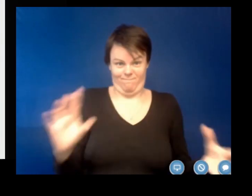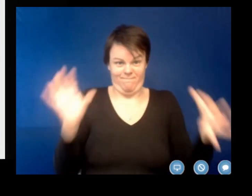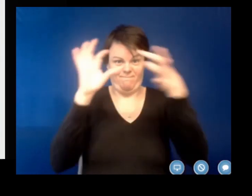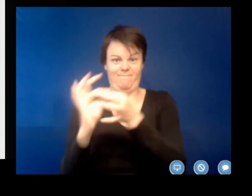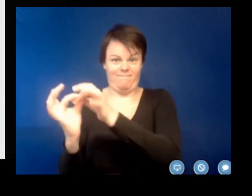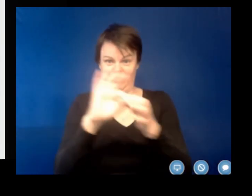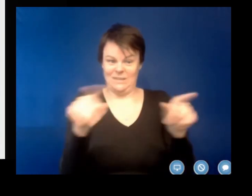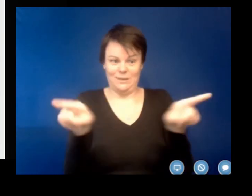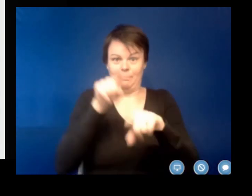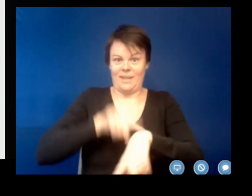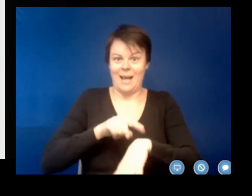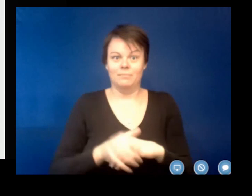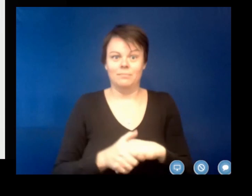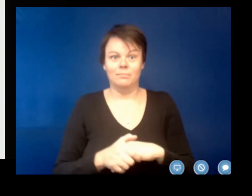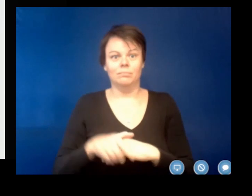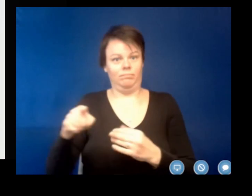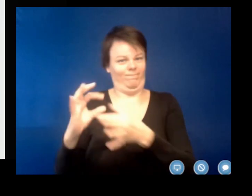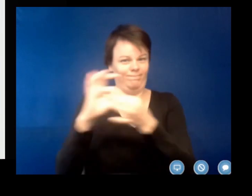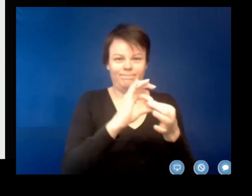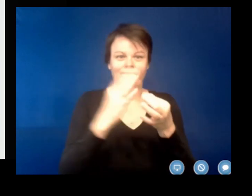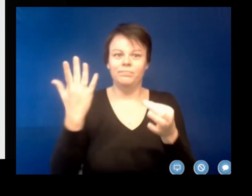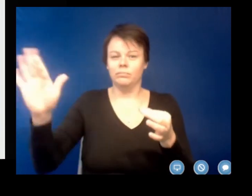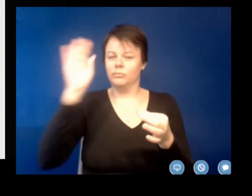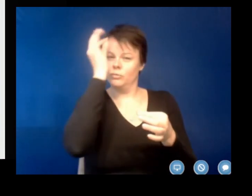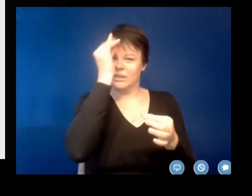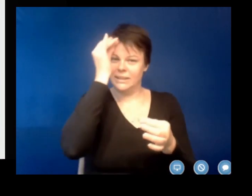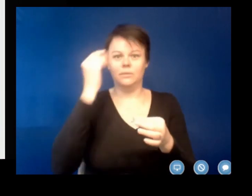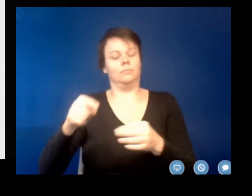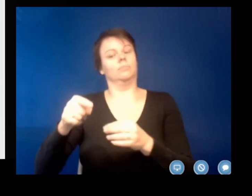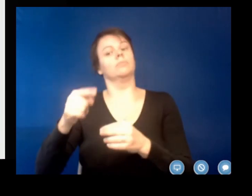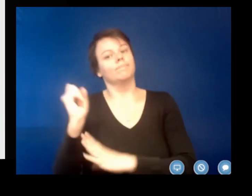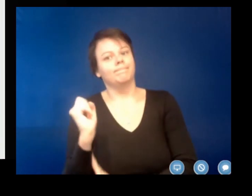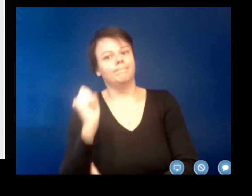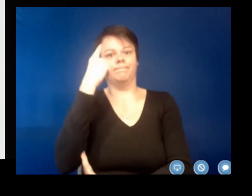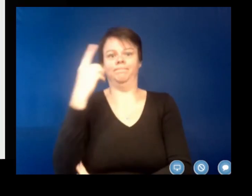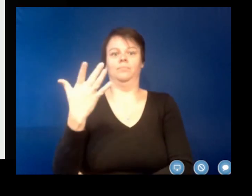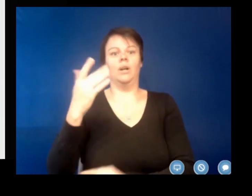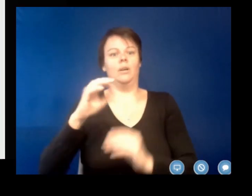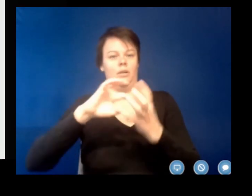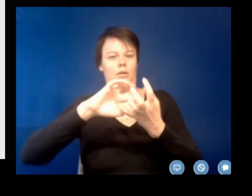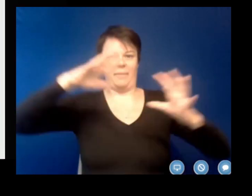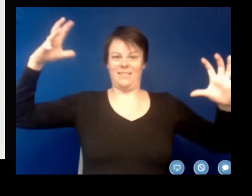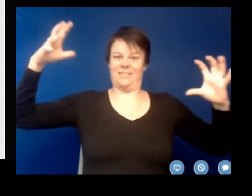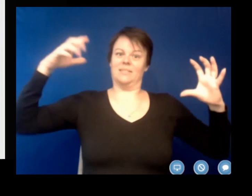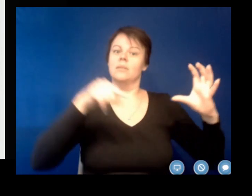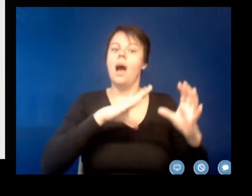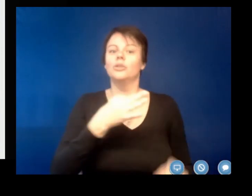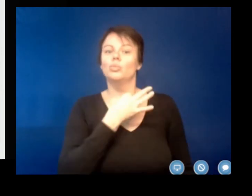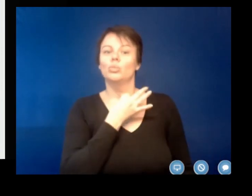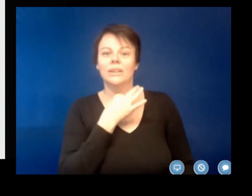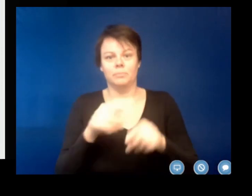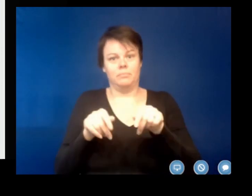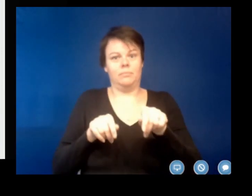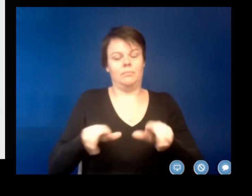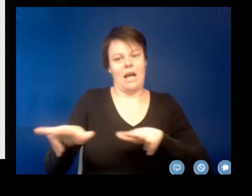my further reflections, because in the tradition of these thinkers, the understanding of the world